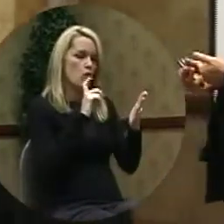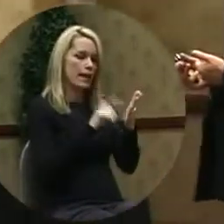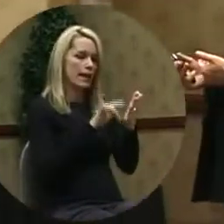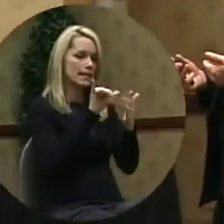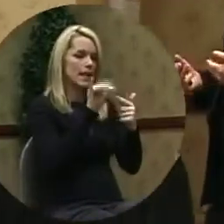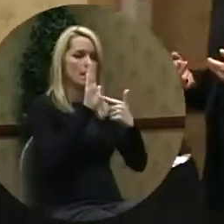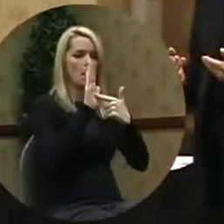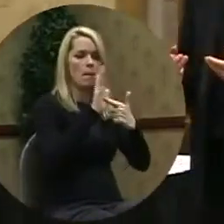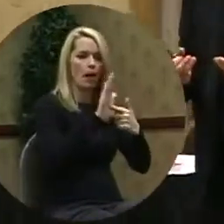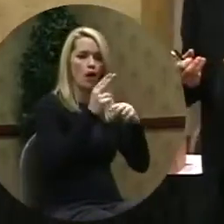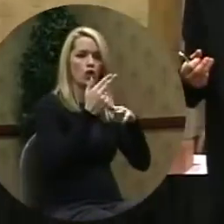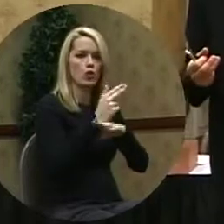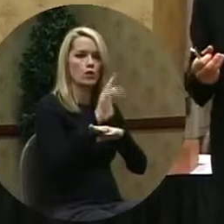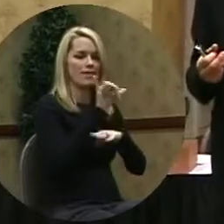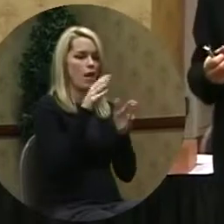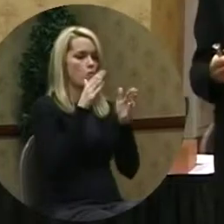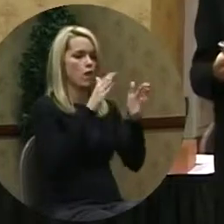cases.